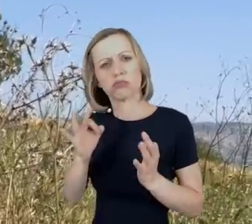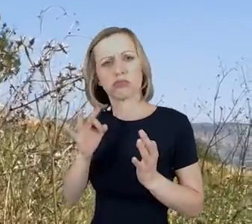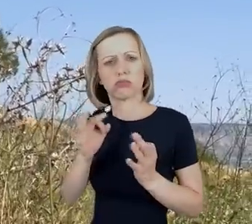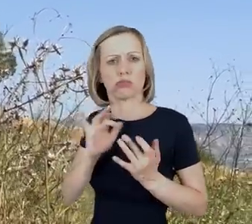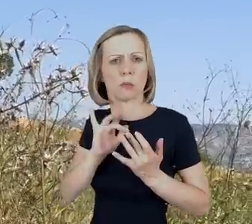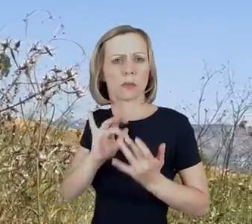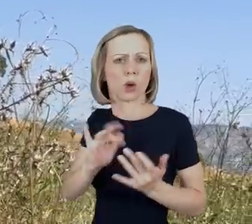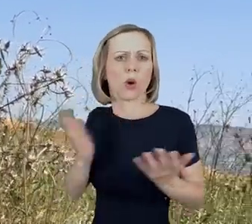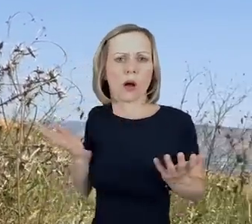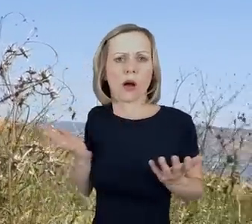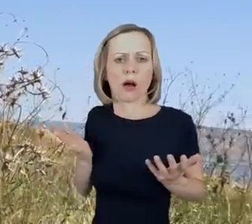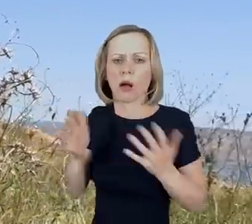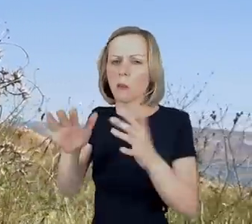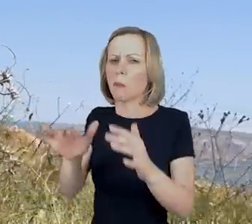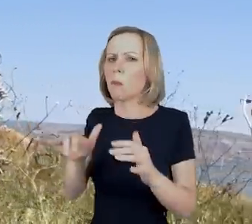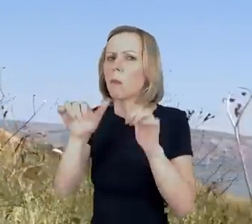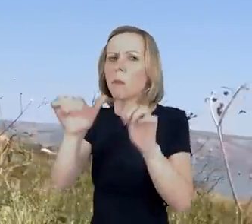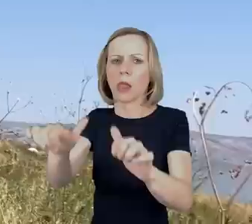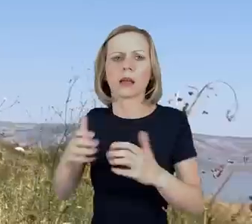Blessed are the pure in heart,